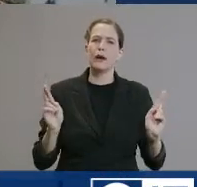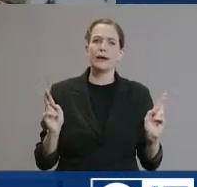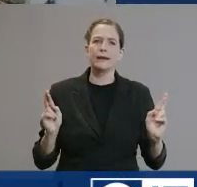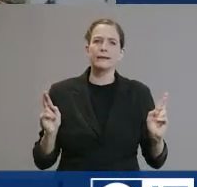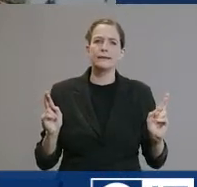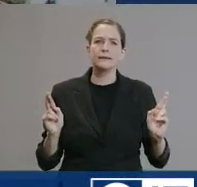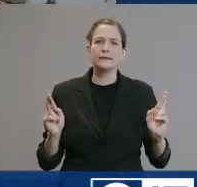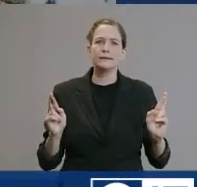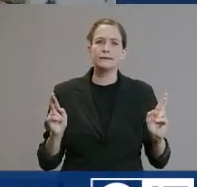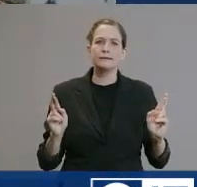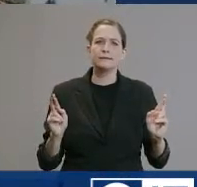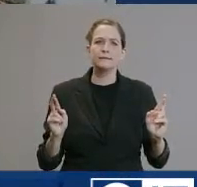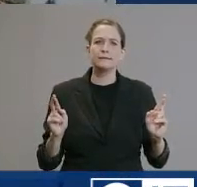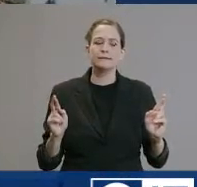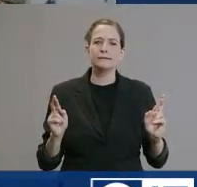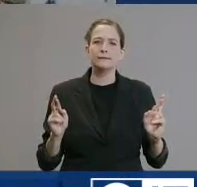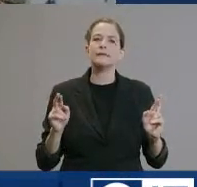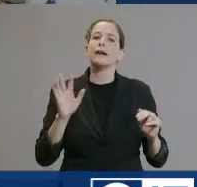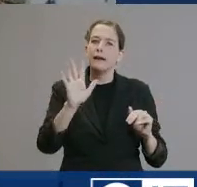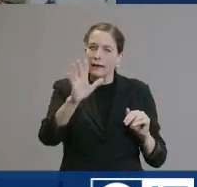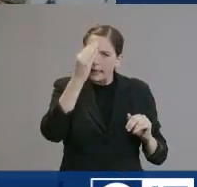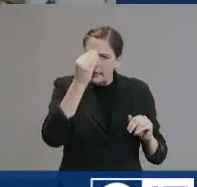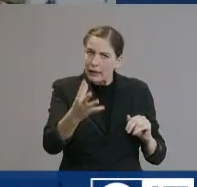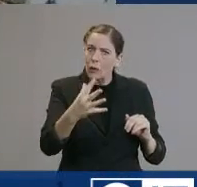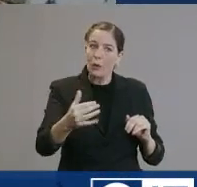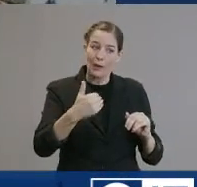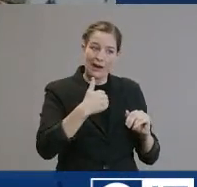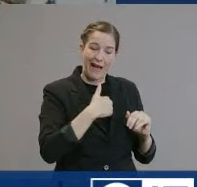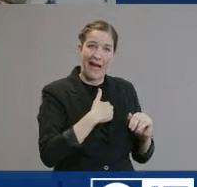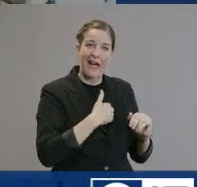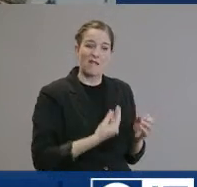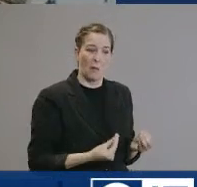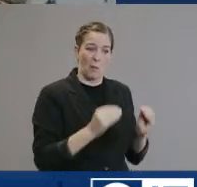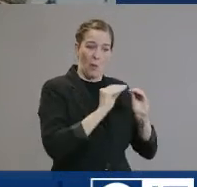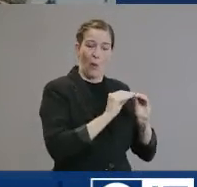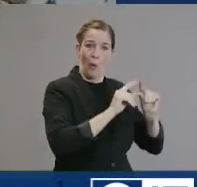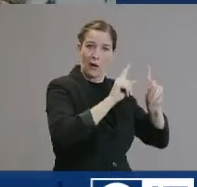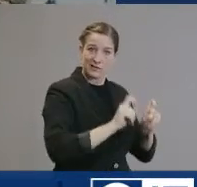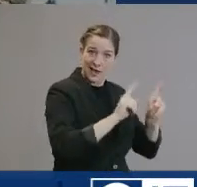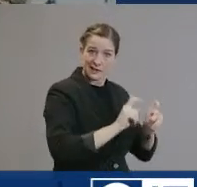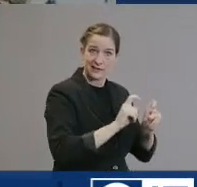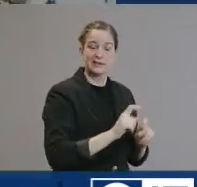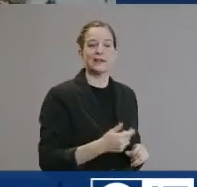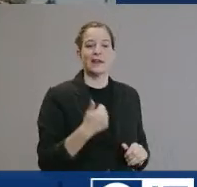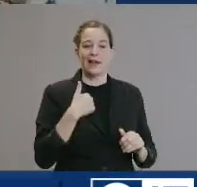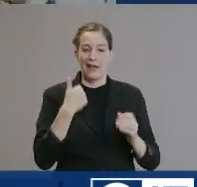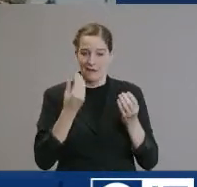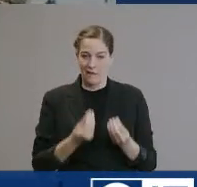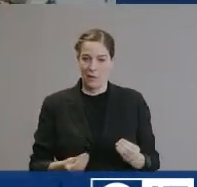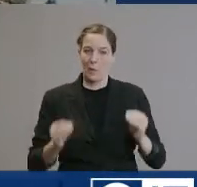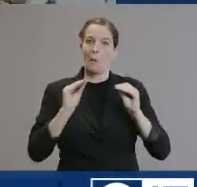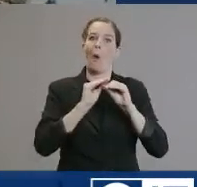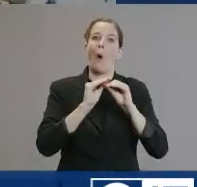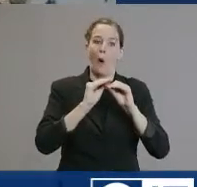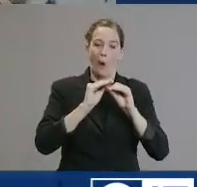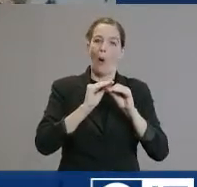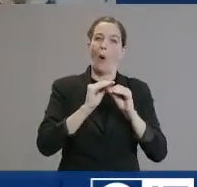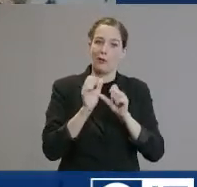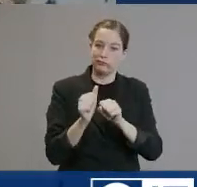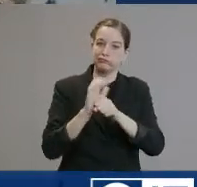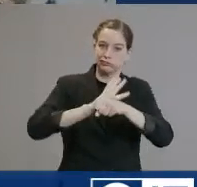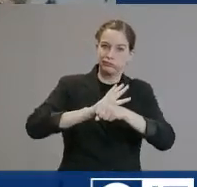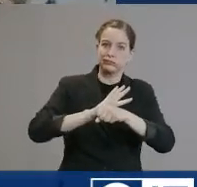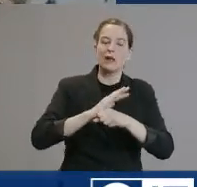testing, an increase in cases, and an increase in positive test results. So we're going to continue to